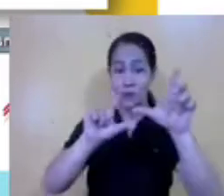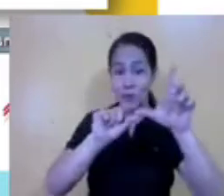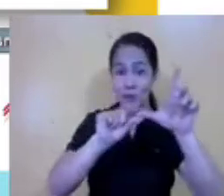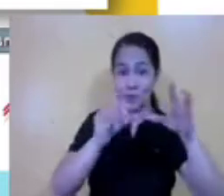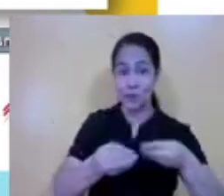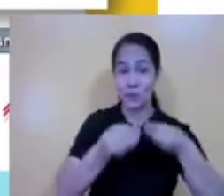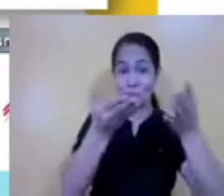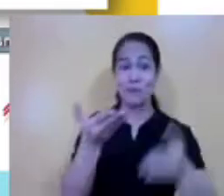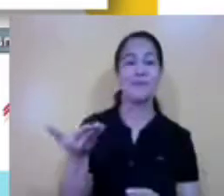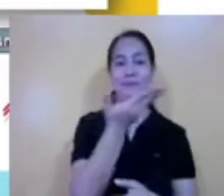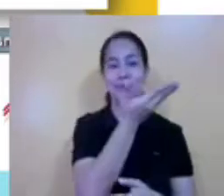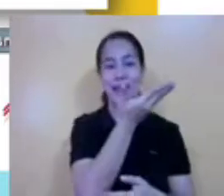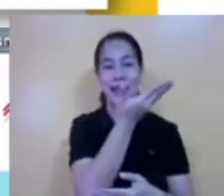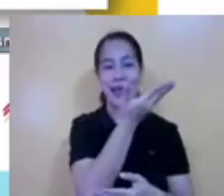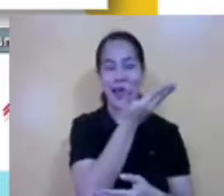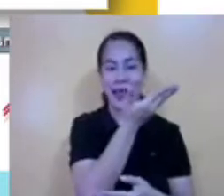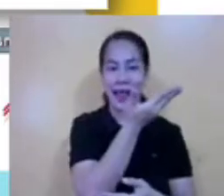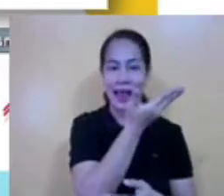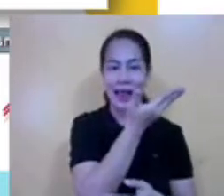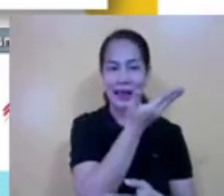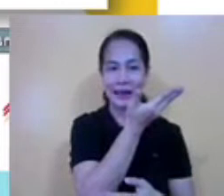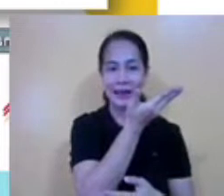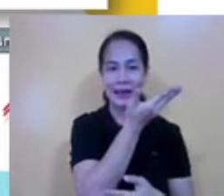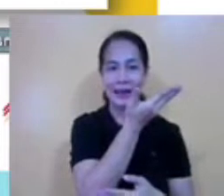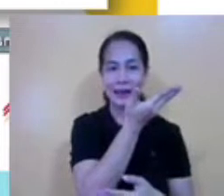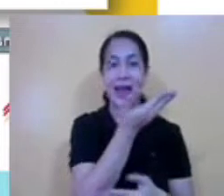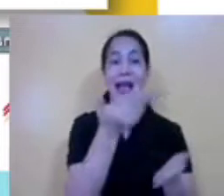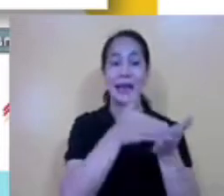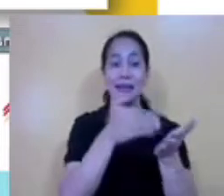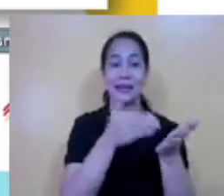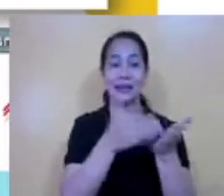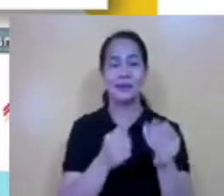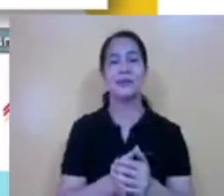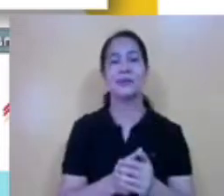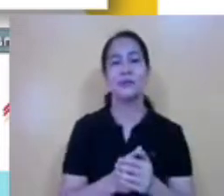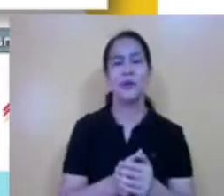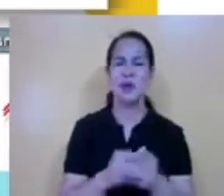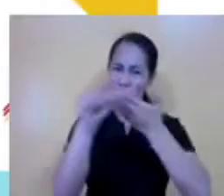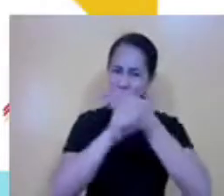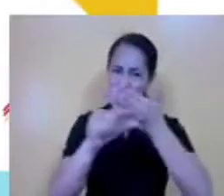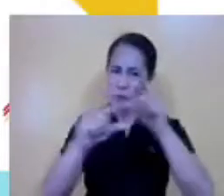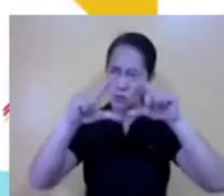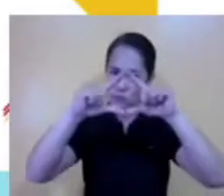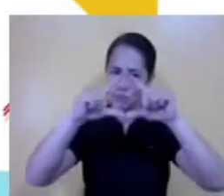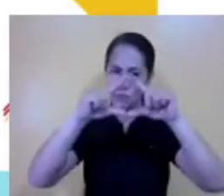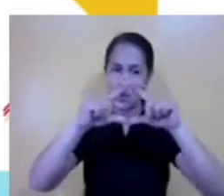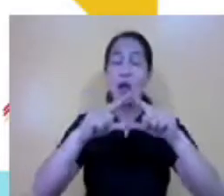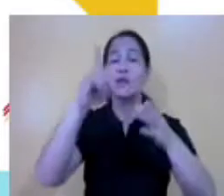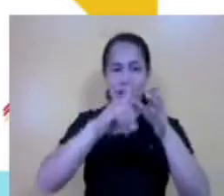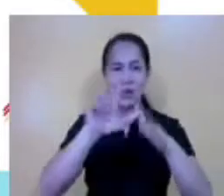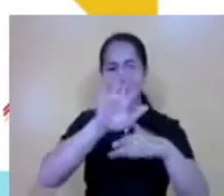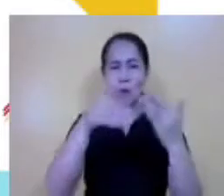again, on your screen, you have there the Google Drive link wherein you can download all references,